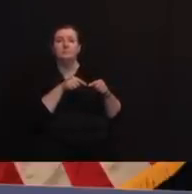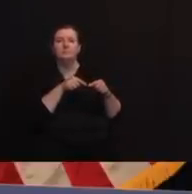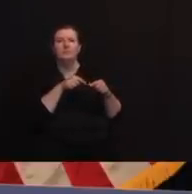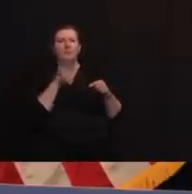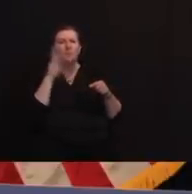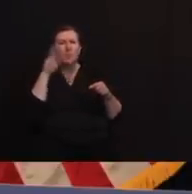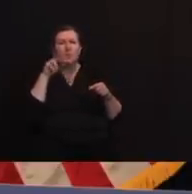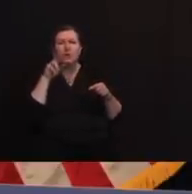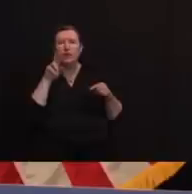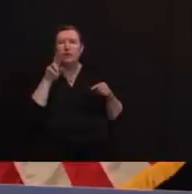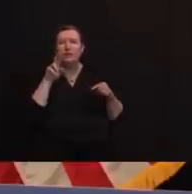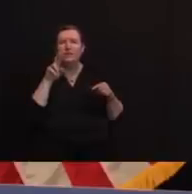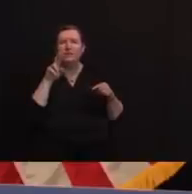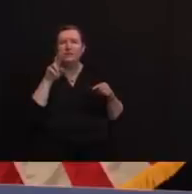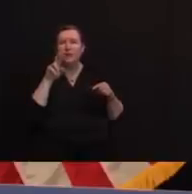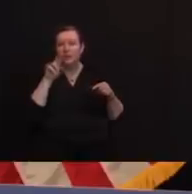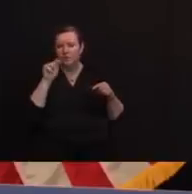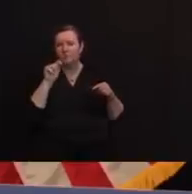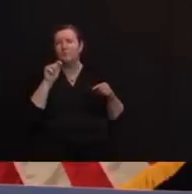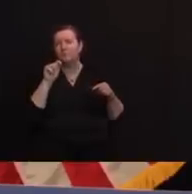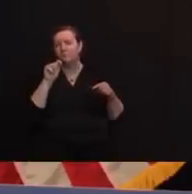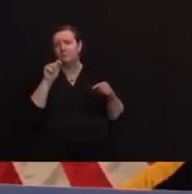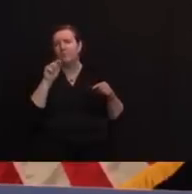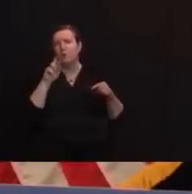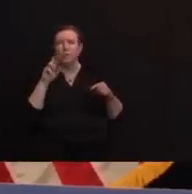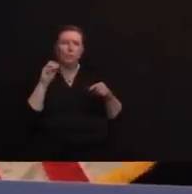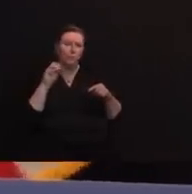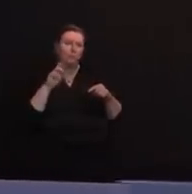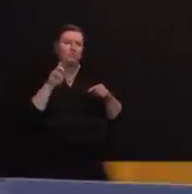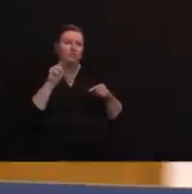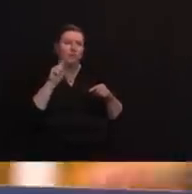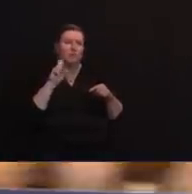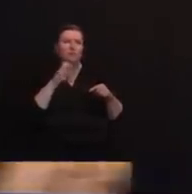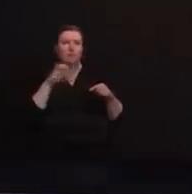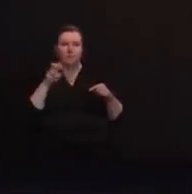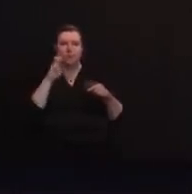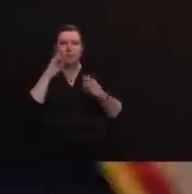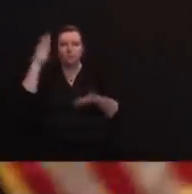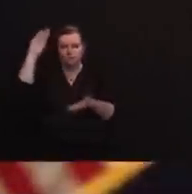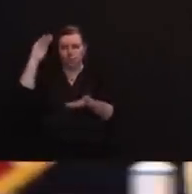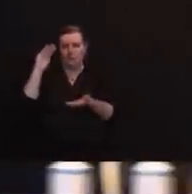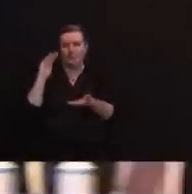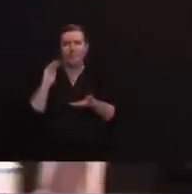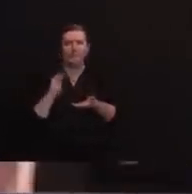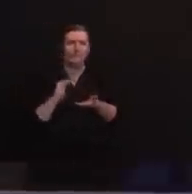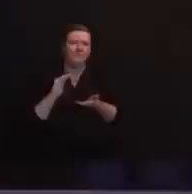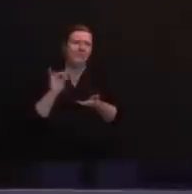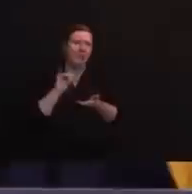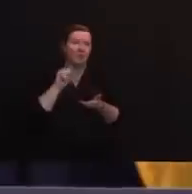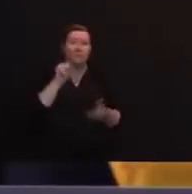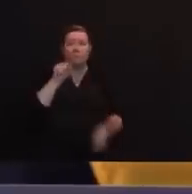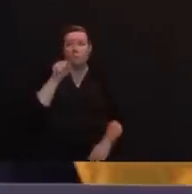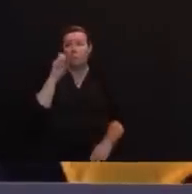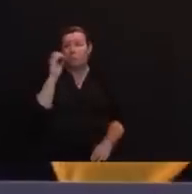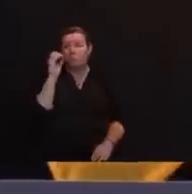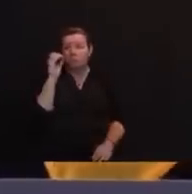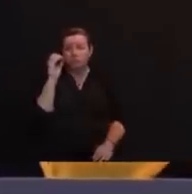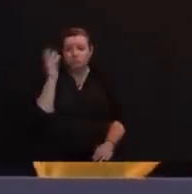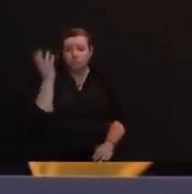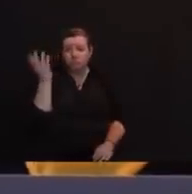basically eliminating it from the population. Eddie mentions a point that we get asked a lot. How long does this thing